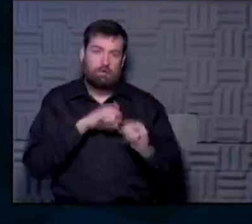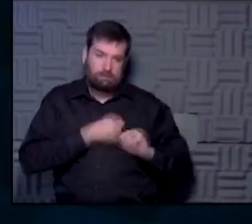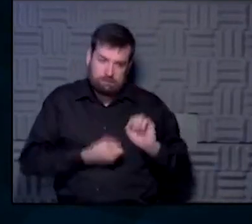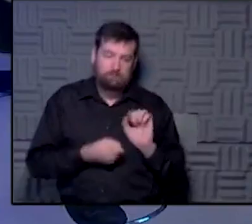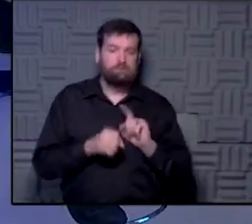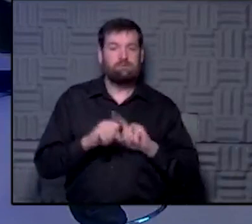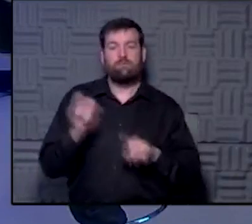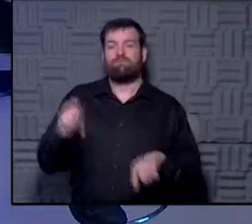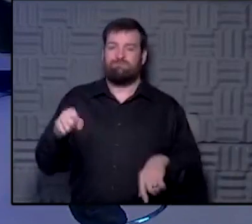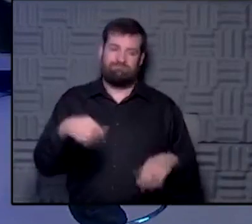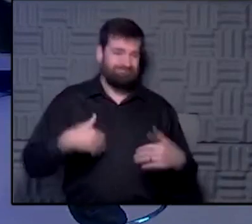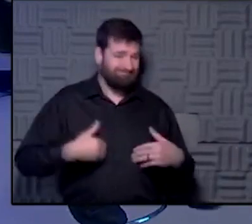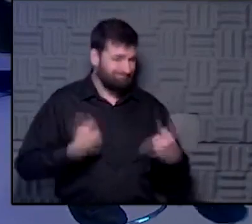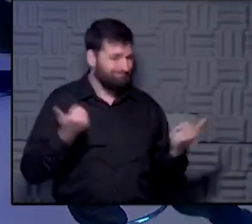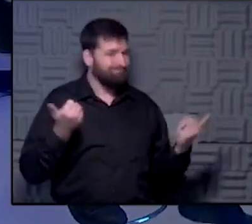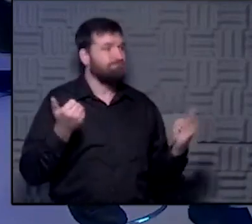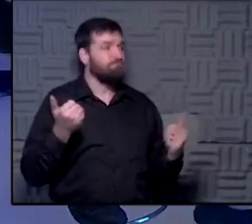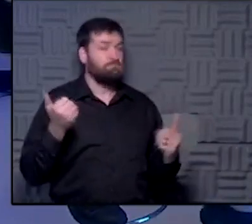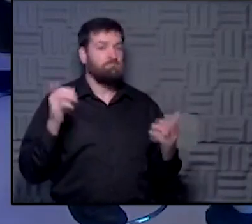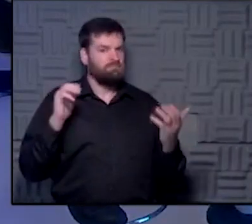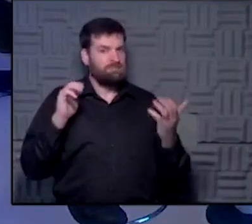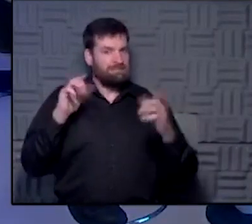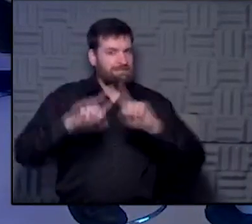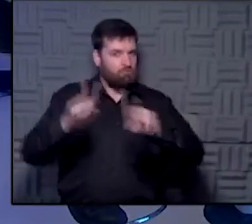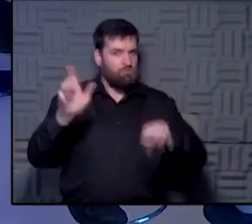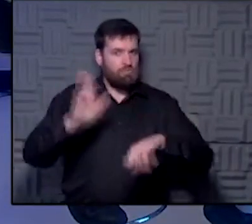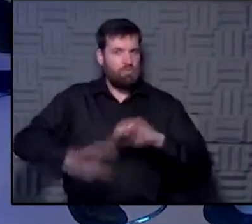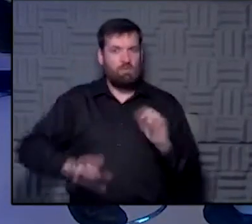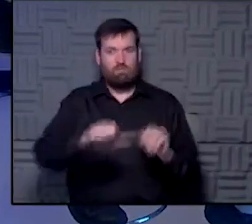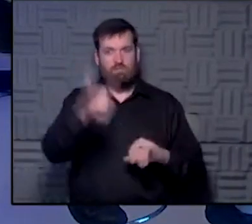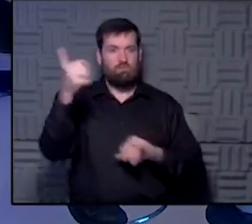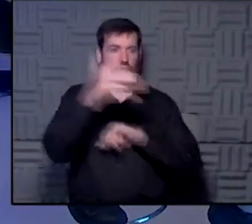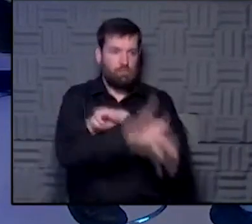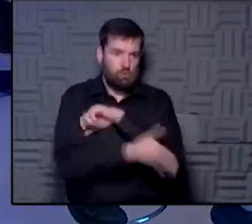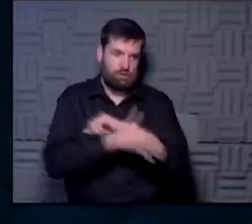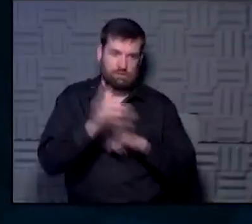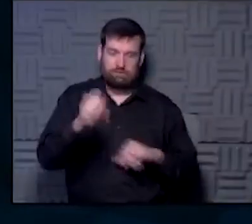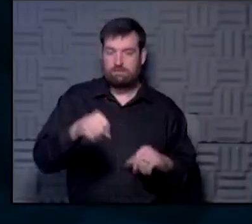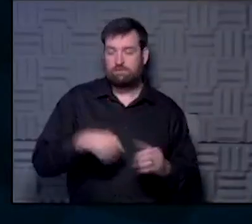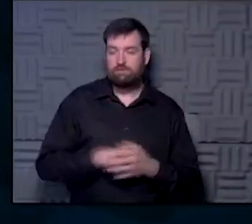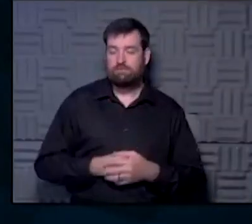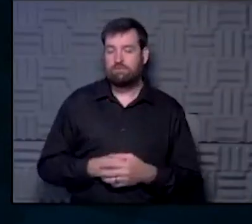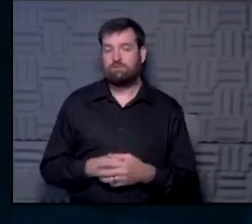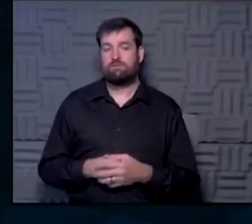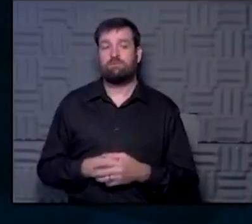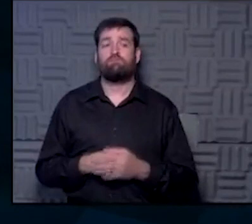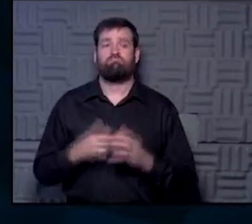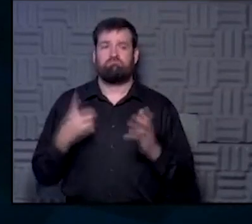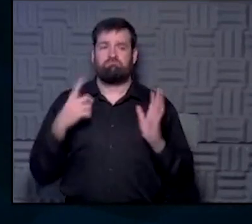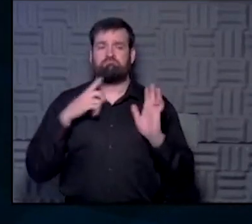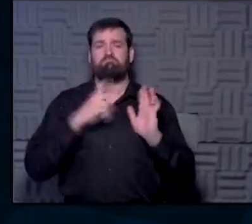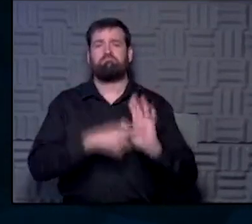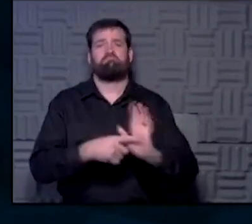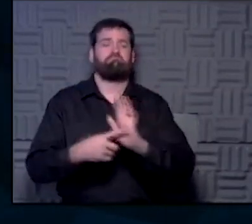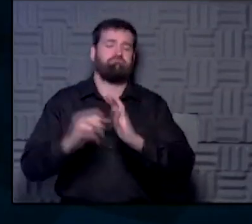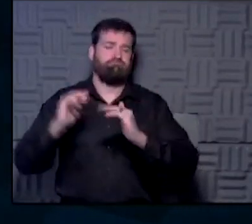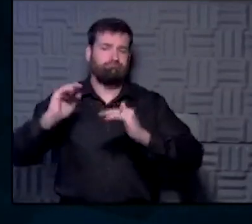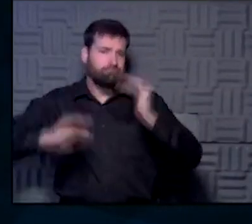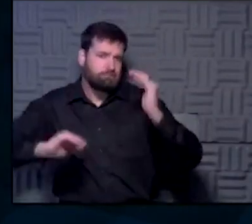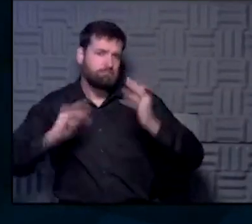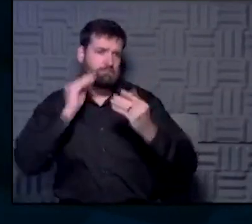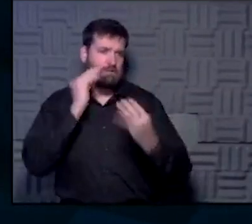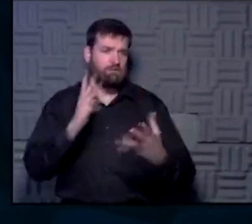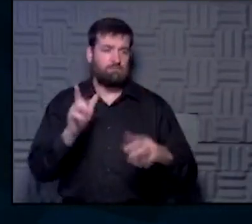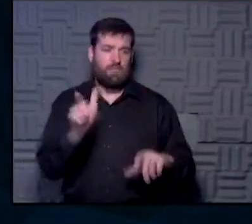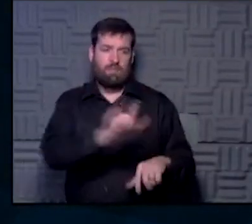younger is certainly, and it's different than what we're seeing in some communities. Just want to point out a little bit of disparity data. So the